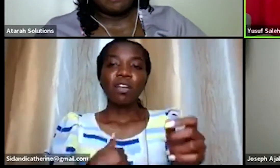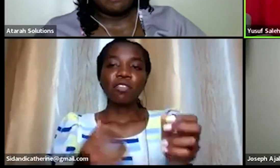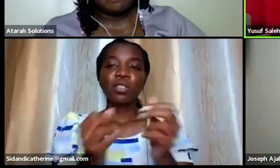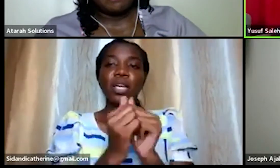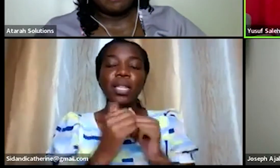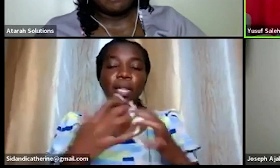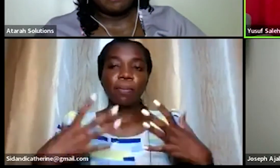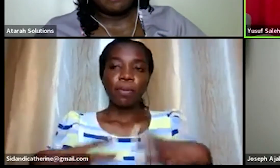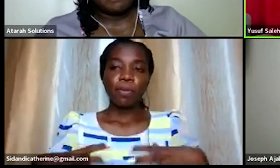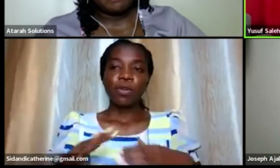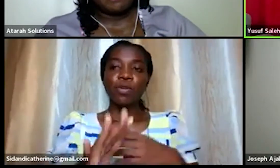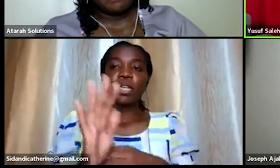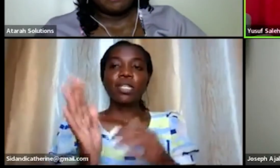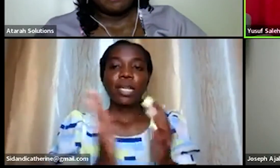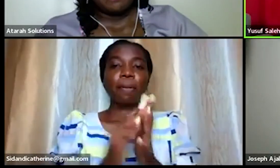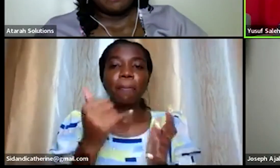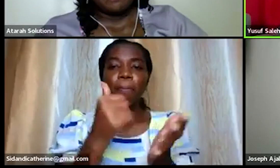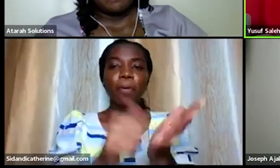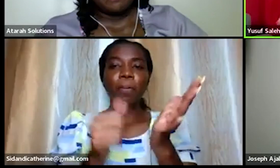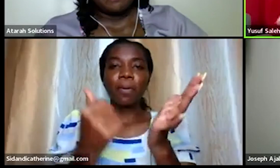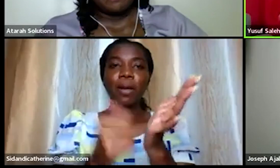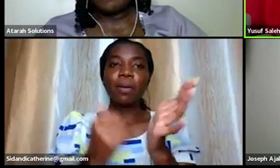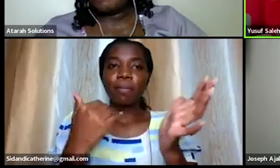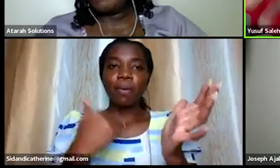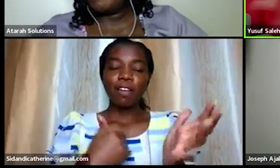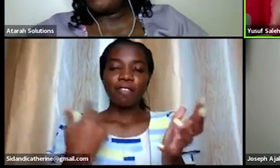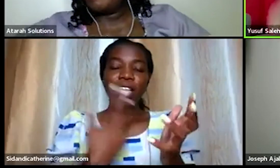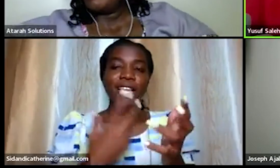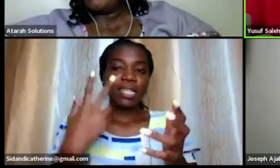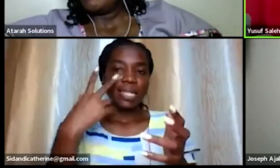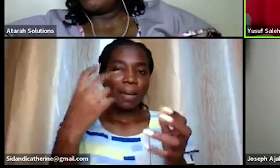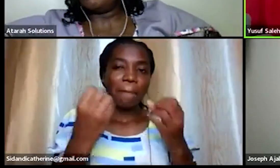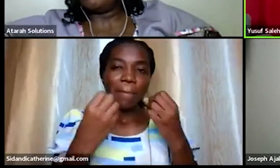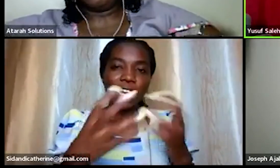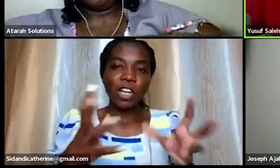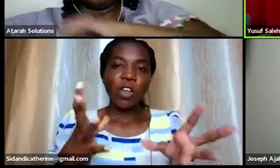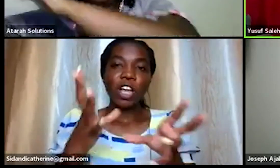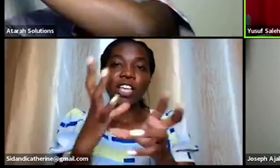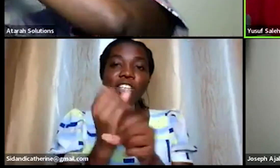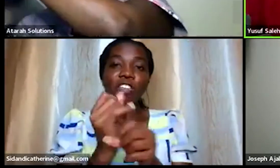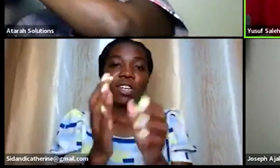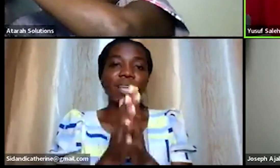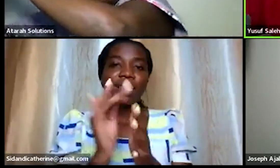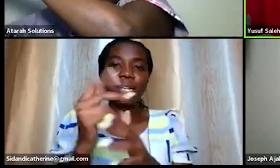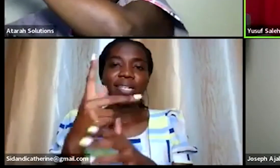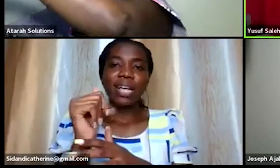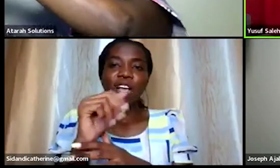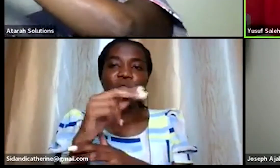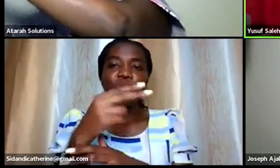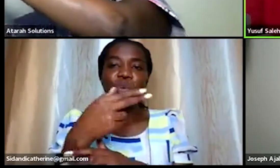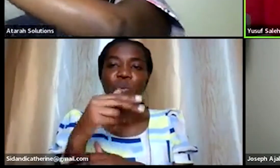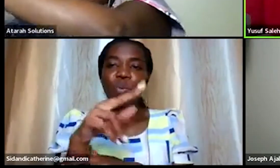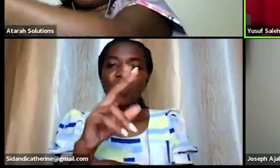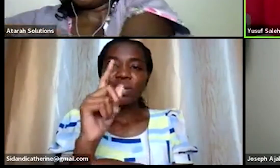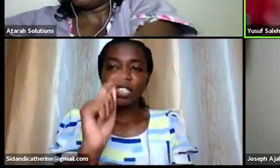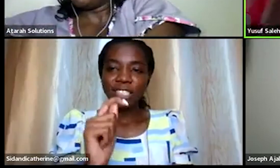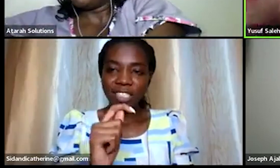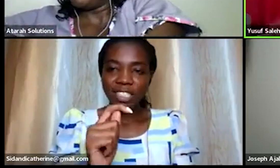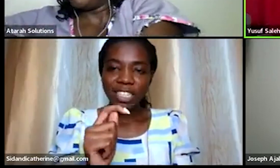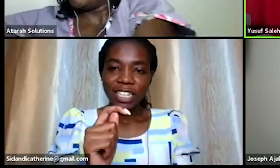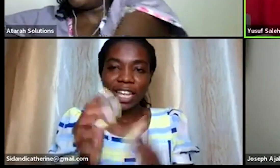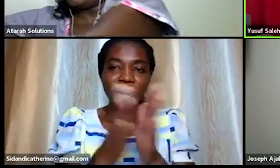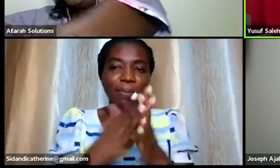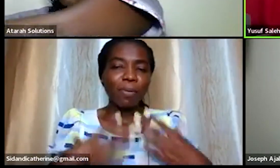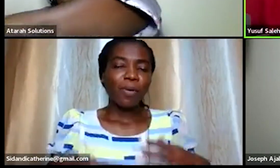The problem that we are having and we are seeing in many organizations is this cahoots. People create to groups